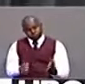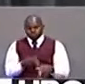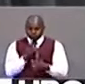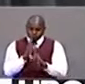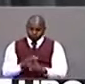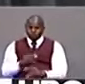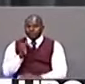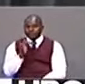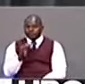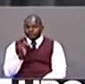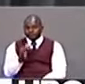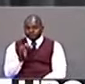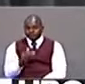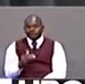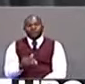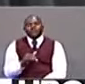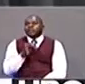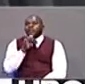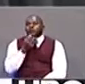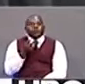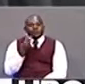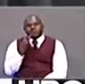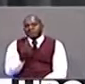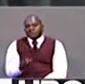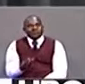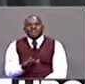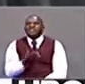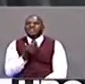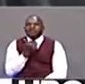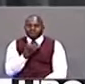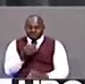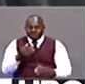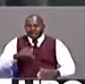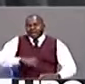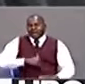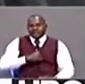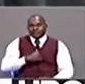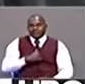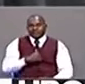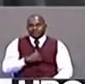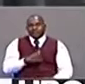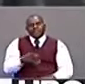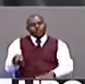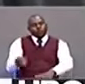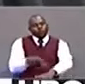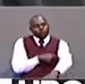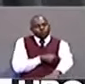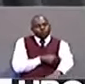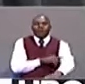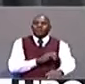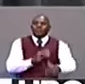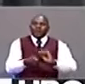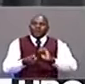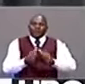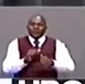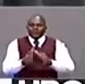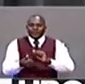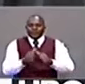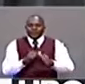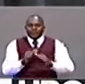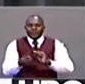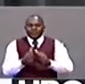Speaker, I do not see the need for us to have a prolonged debate over